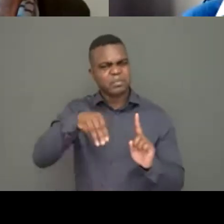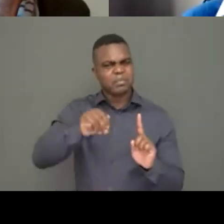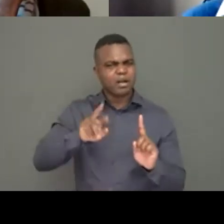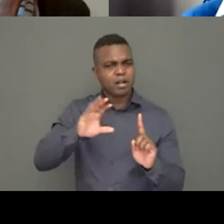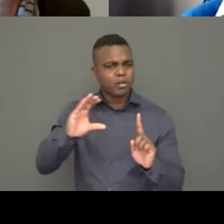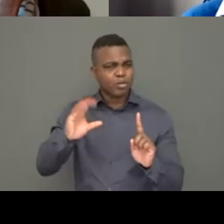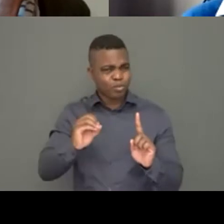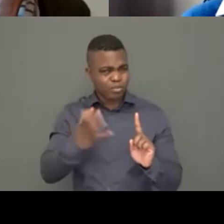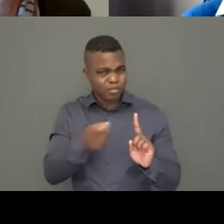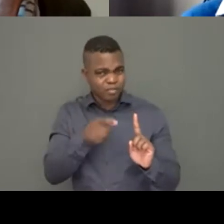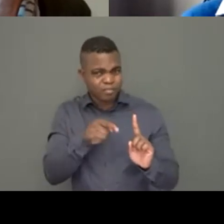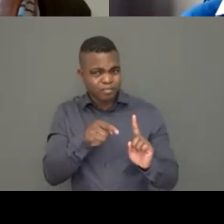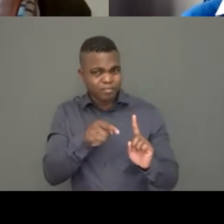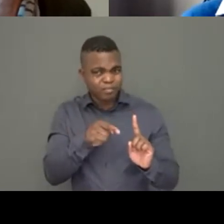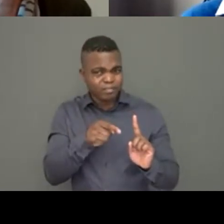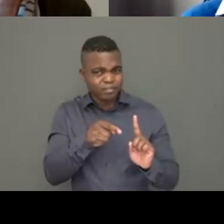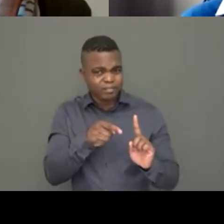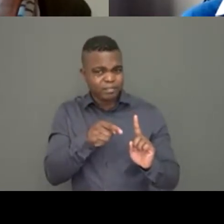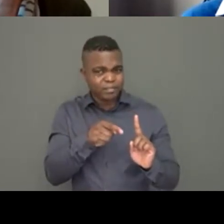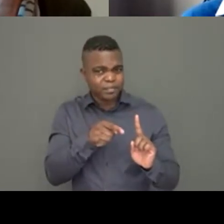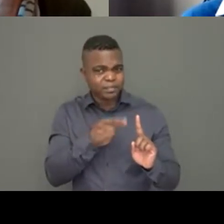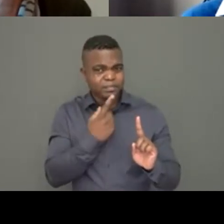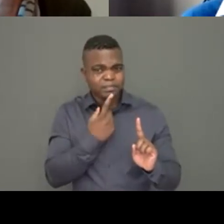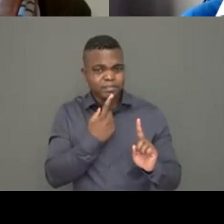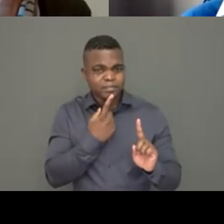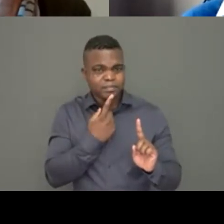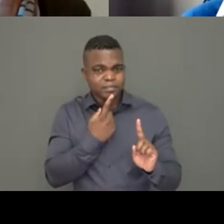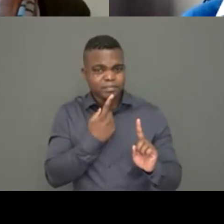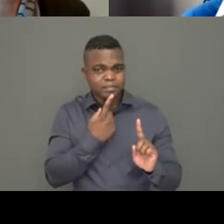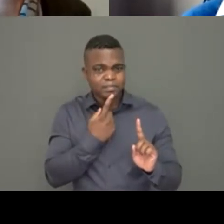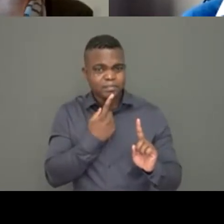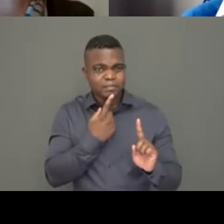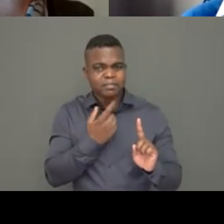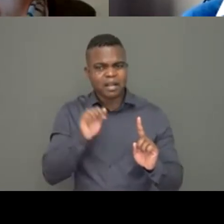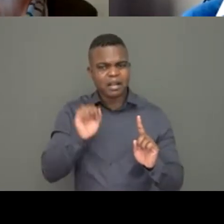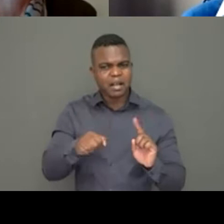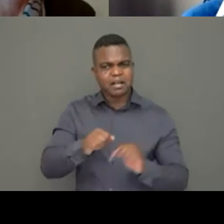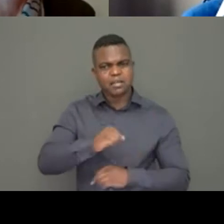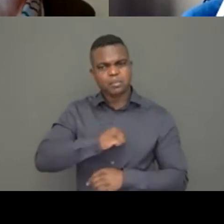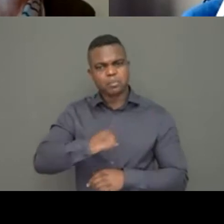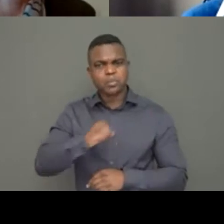make a quick comment. Marco is part of ASPEM, which is one of our consortium partners.